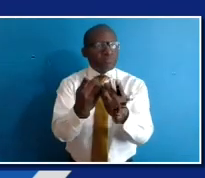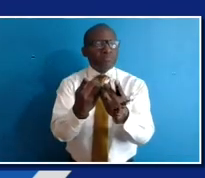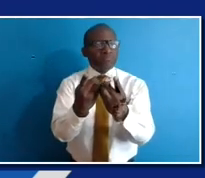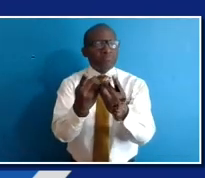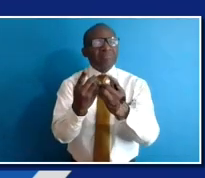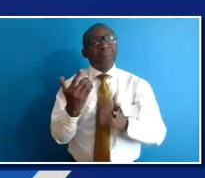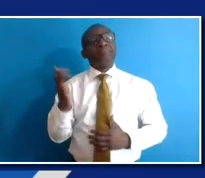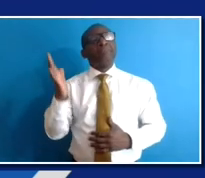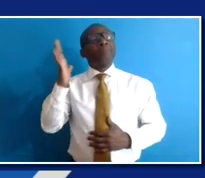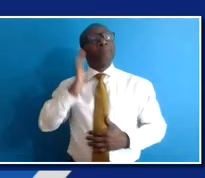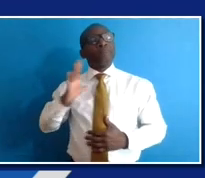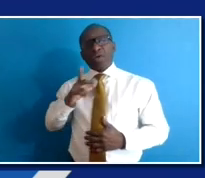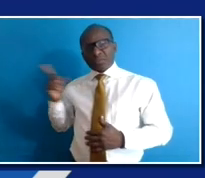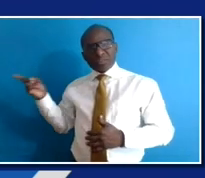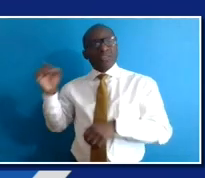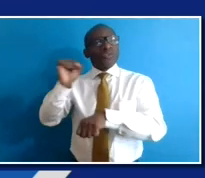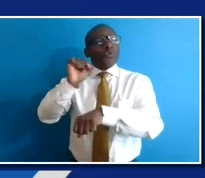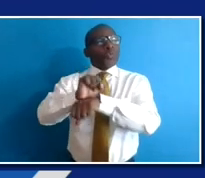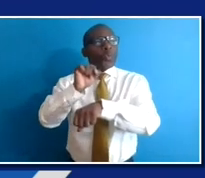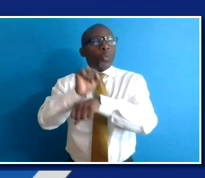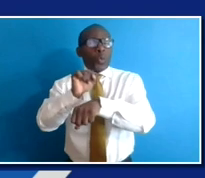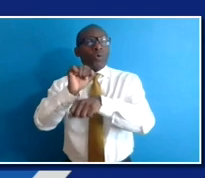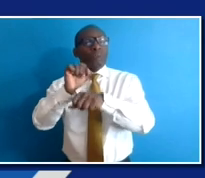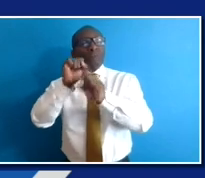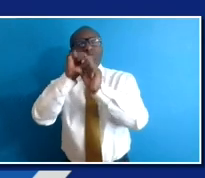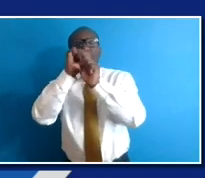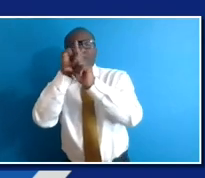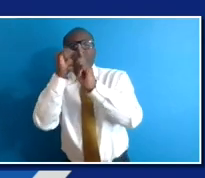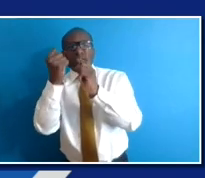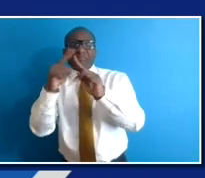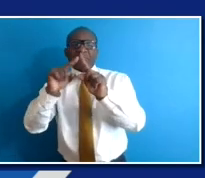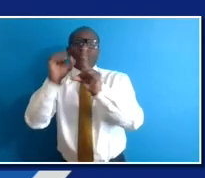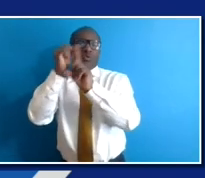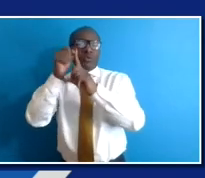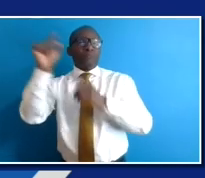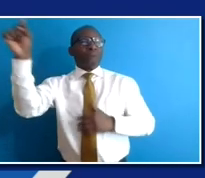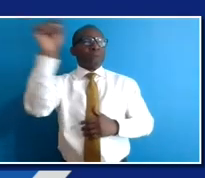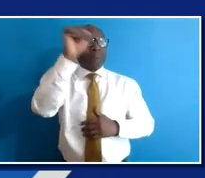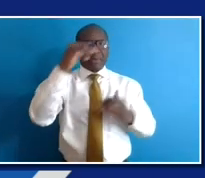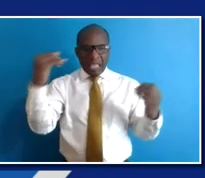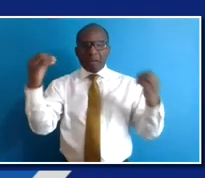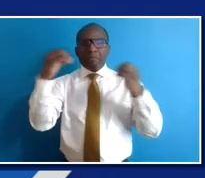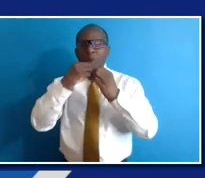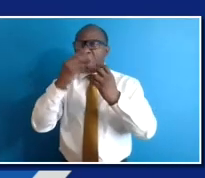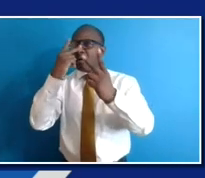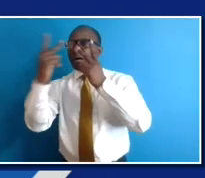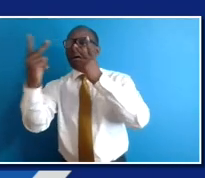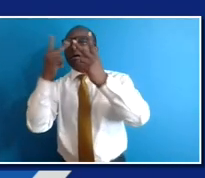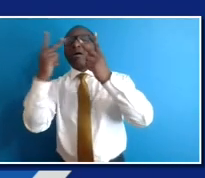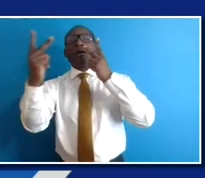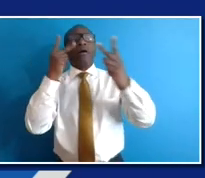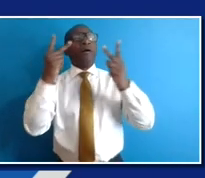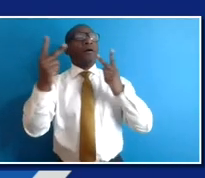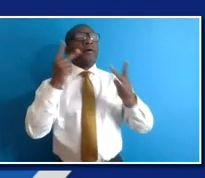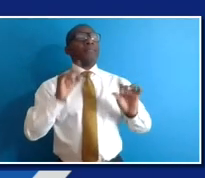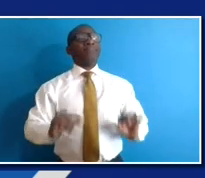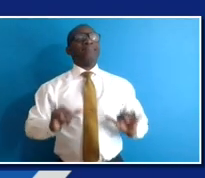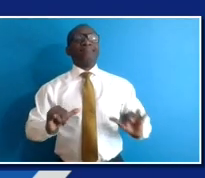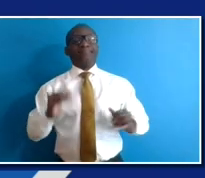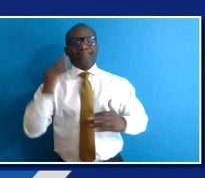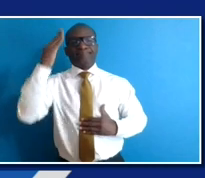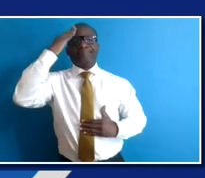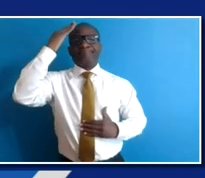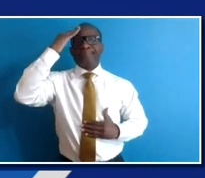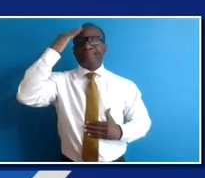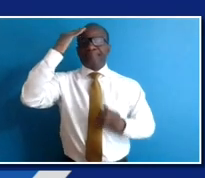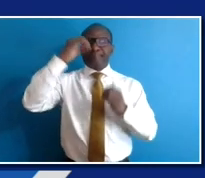understand the department and all its complexity. Because as Kathy will no doubt explain, we have all different kinds of parks that provide all different kinds of recreational